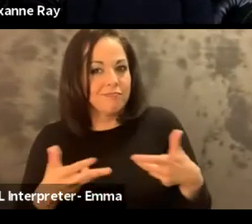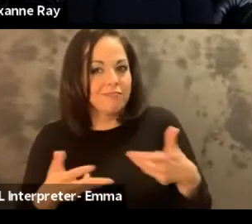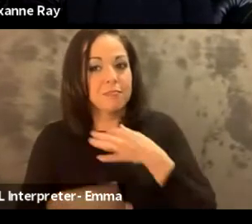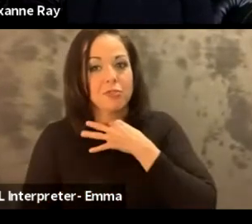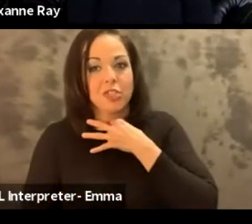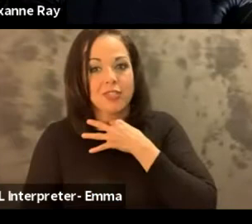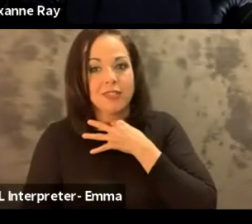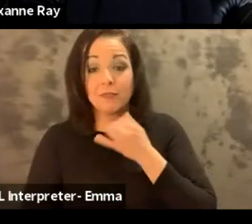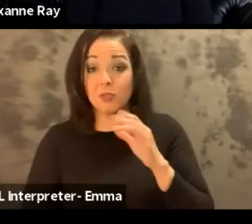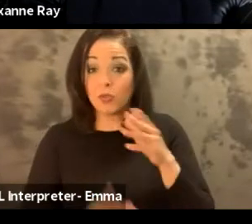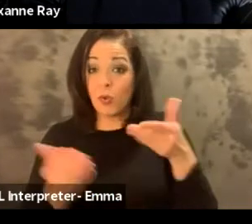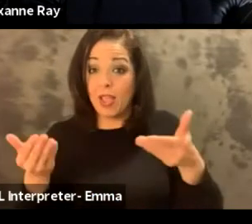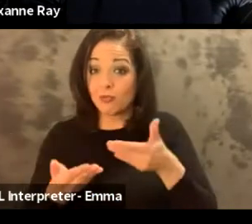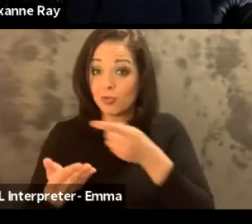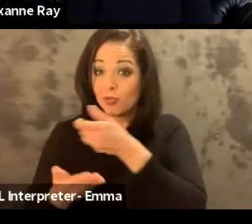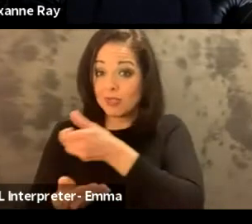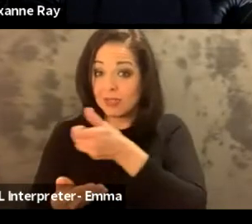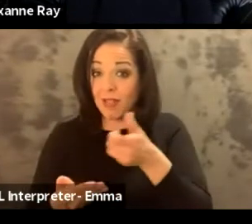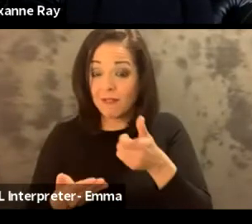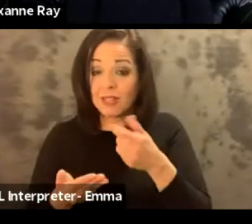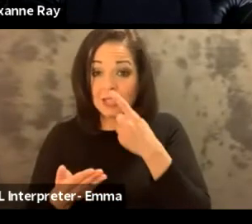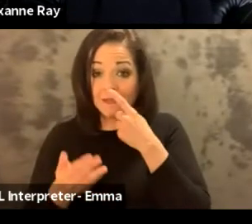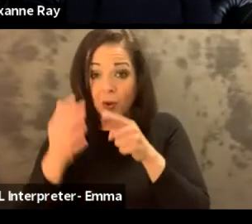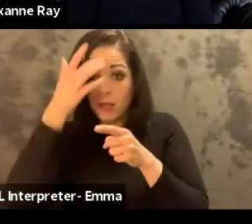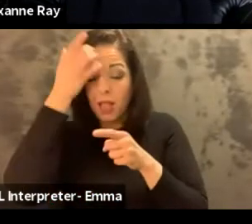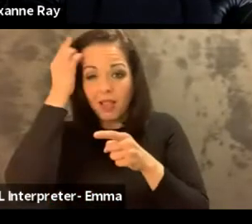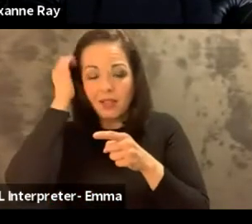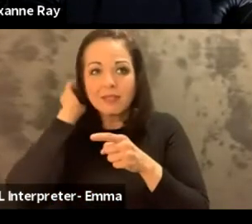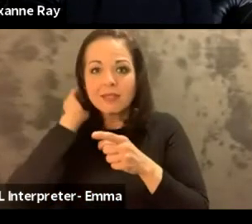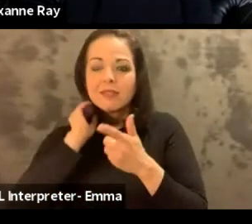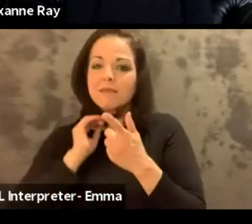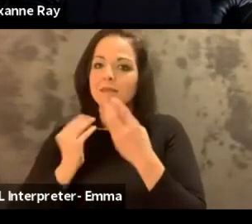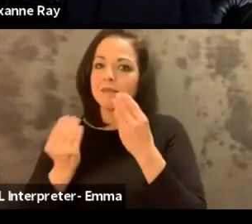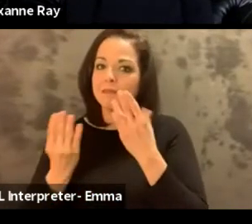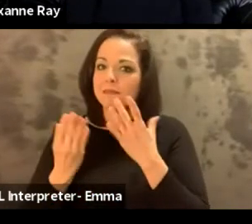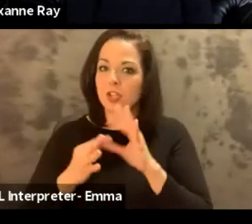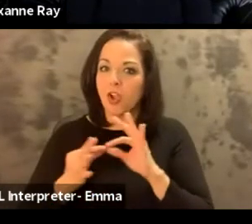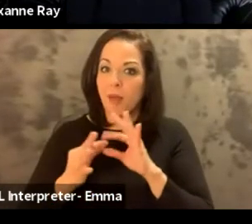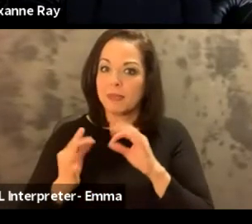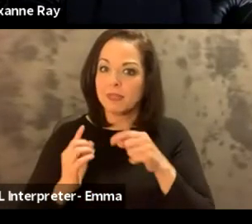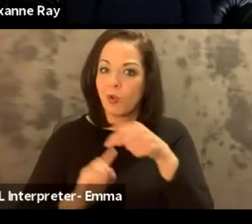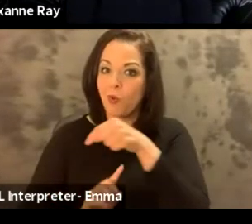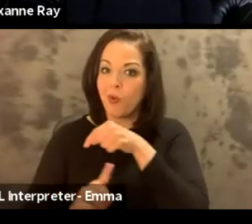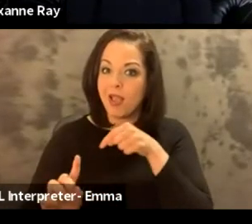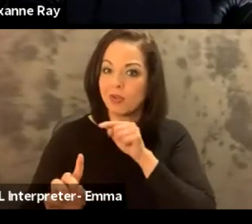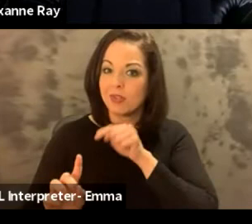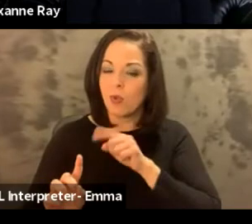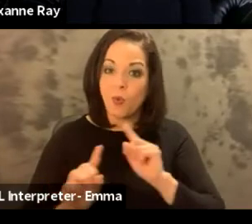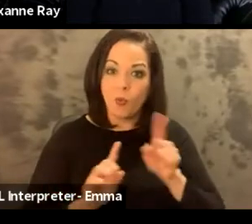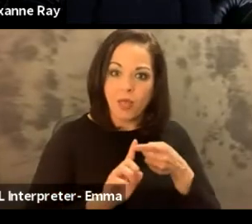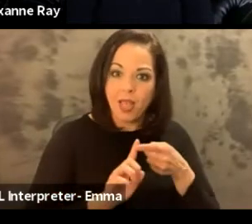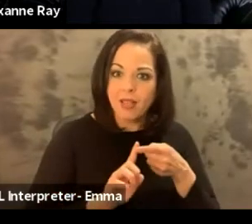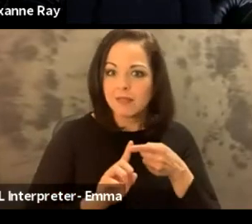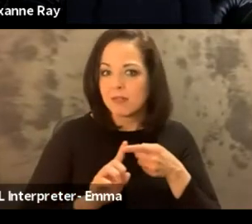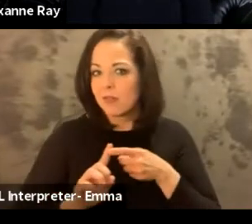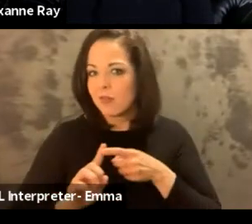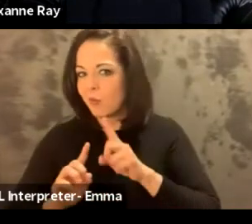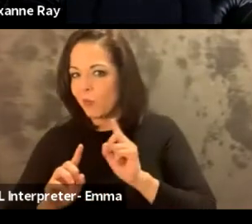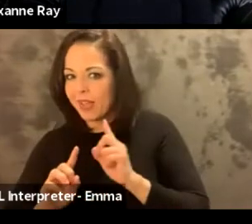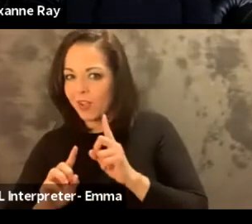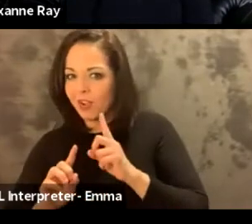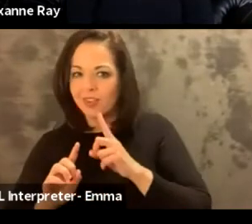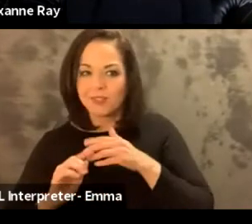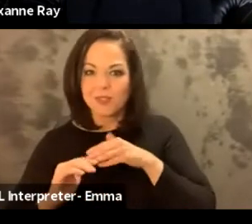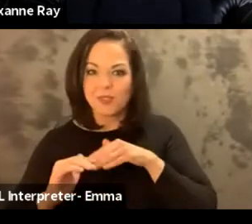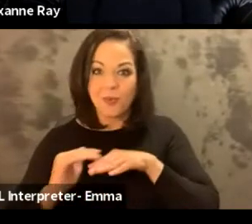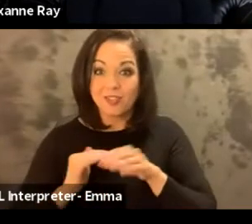you're introducing yourself, if you would like to frame your commentary around when and where you enter into this conversation, I think